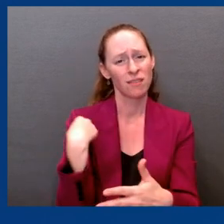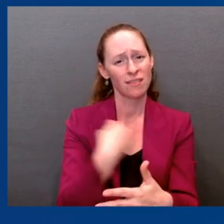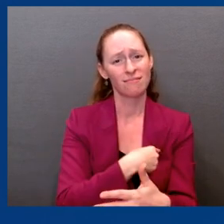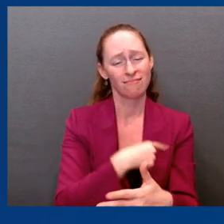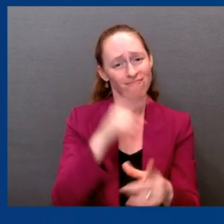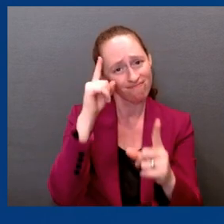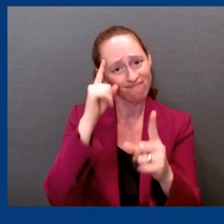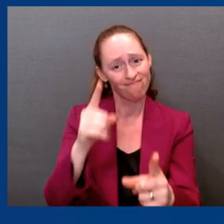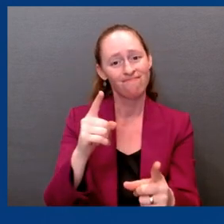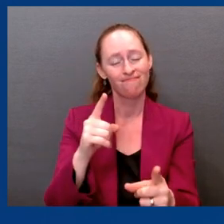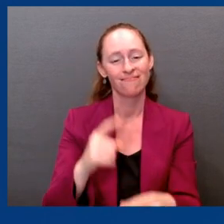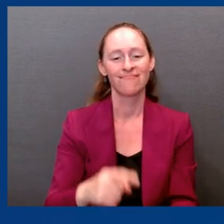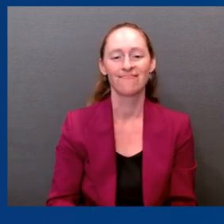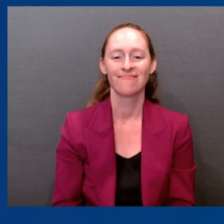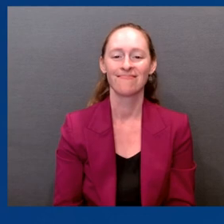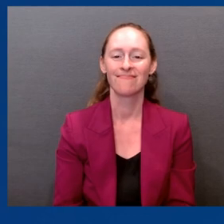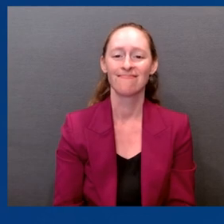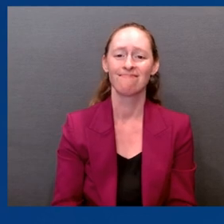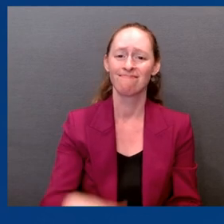effort. Thank you all for joining us today.